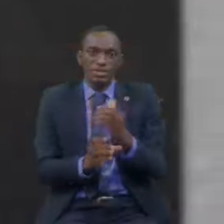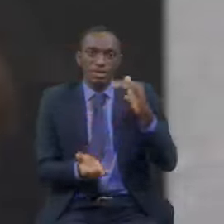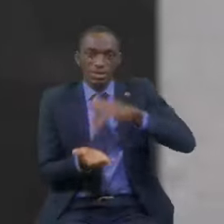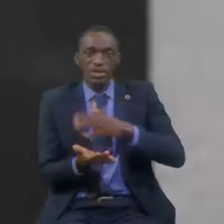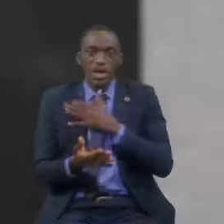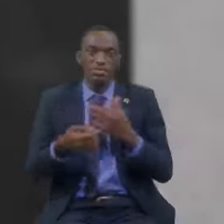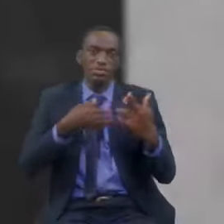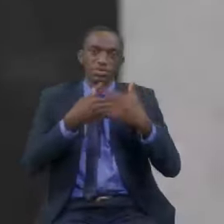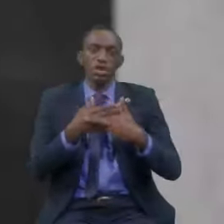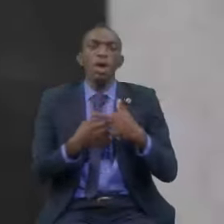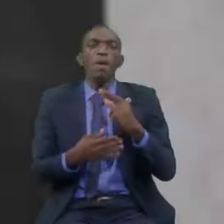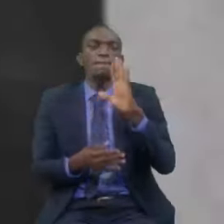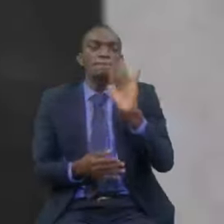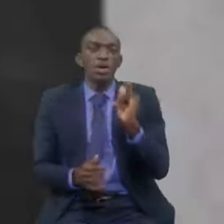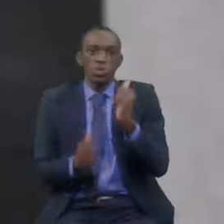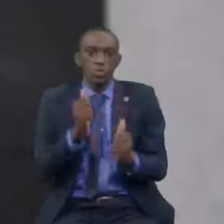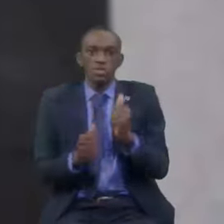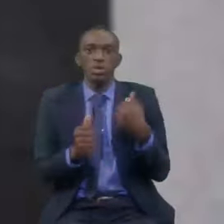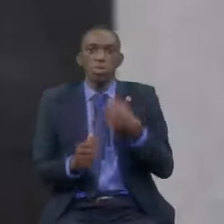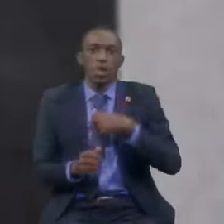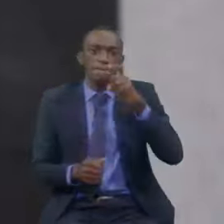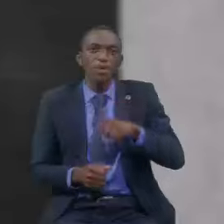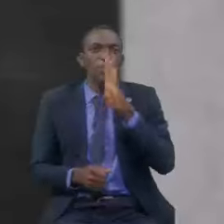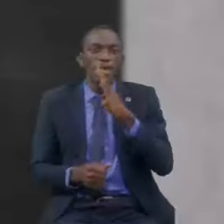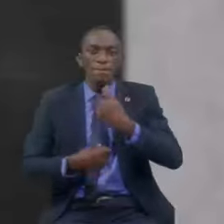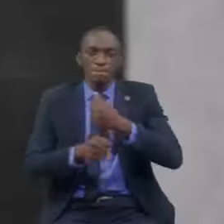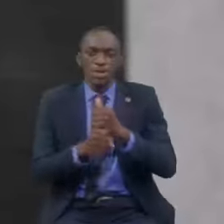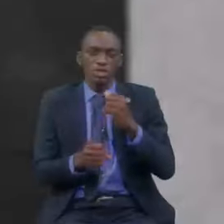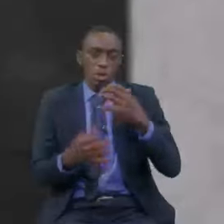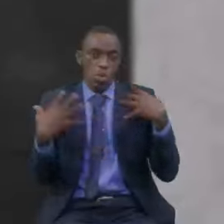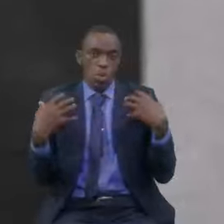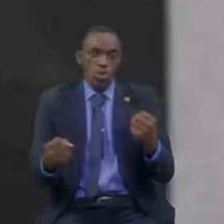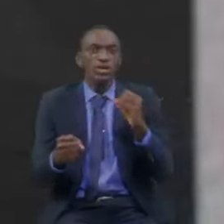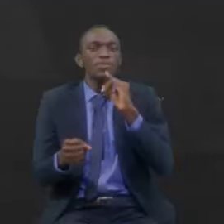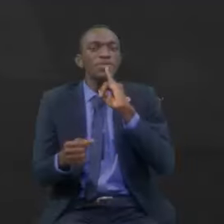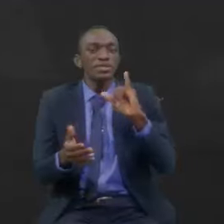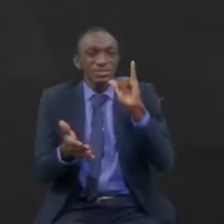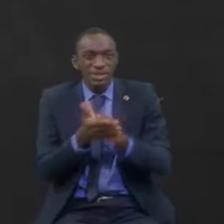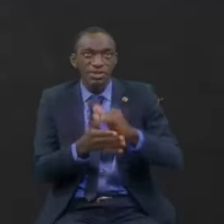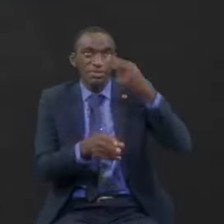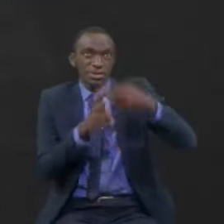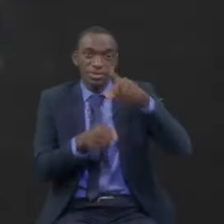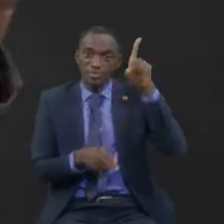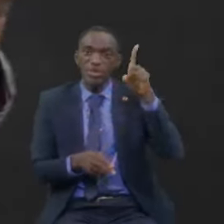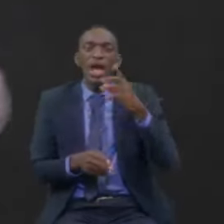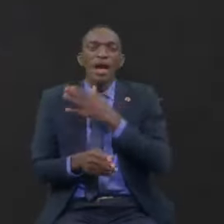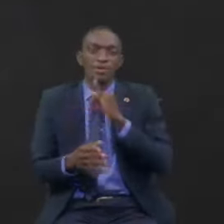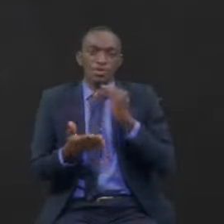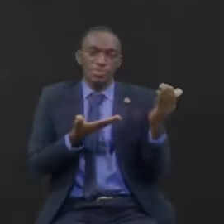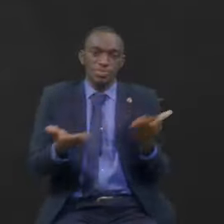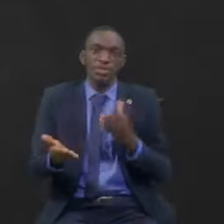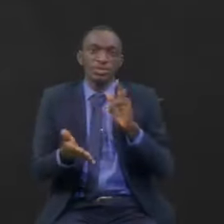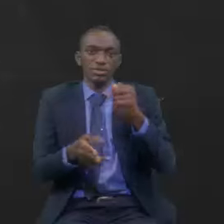be made whole. It's that name, and I bring the name to you tonight. Tonight,